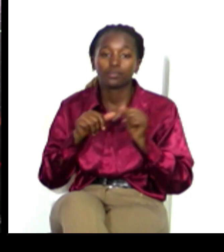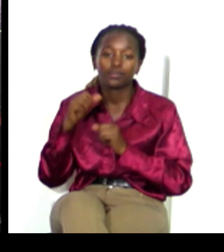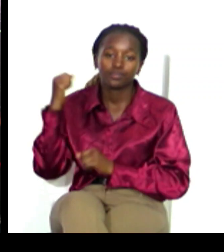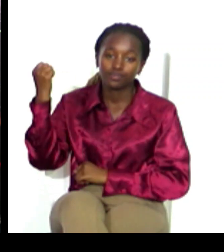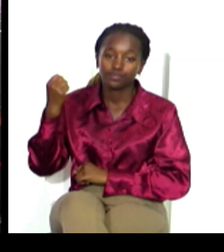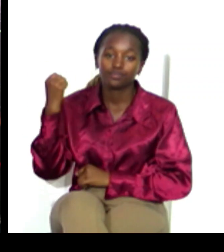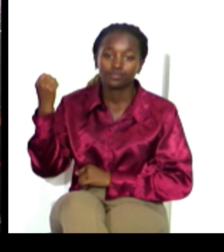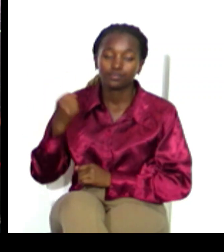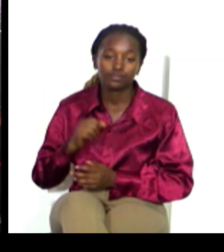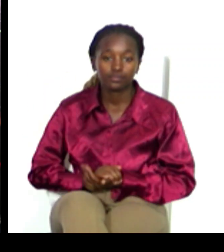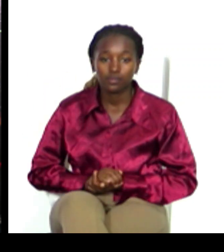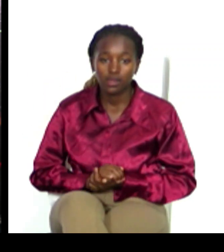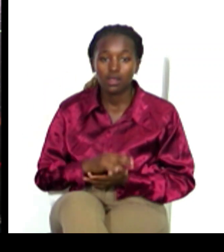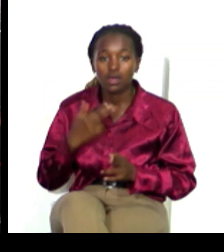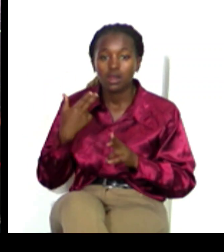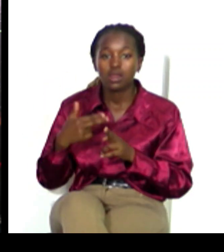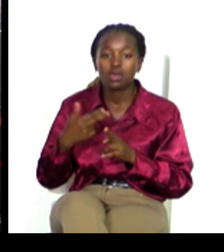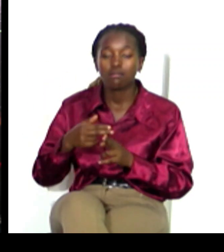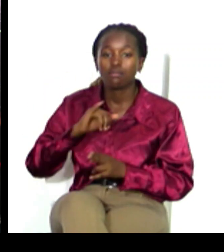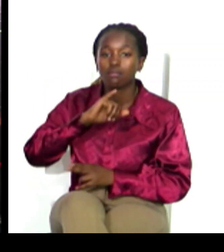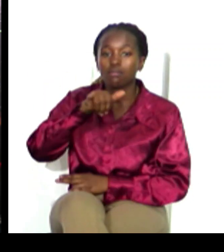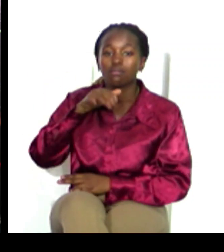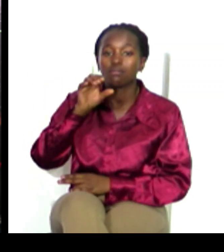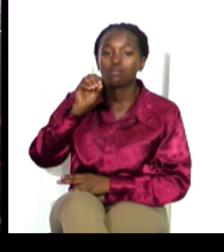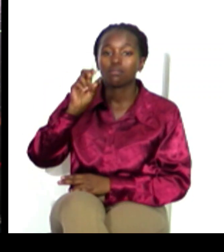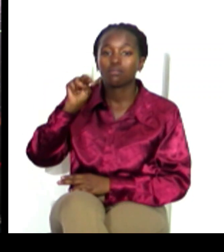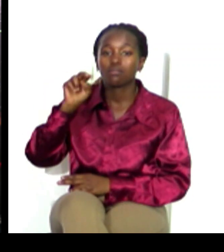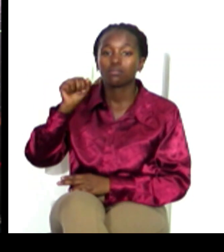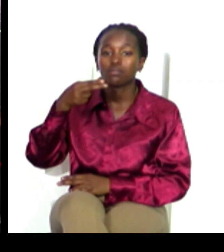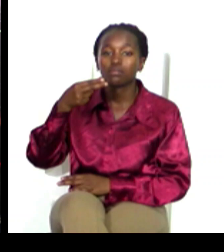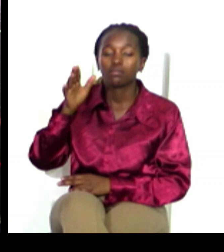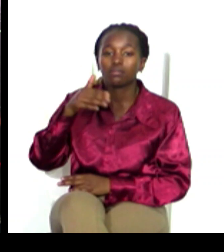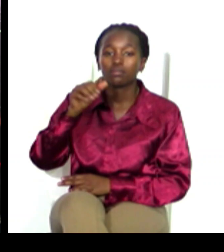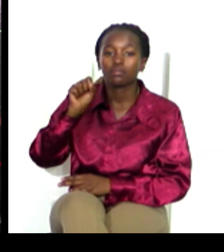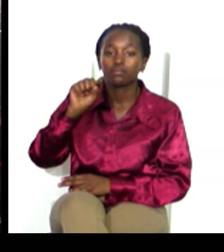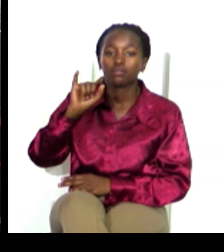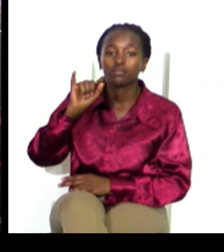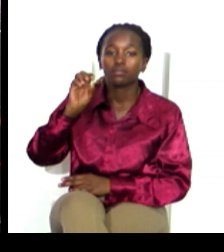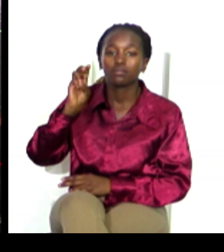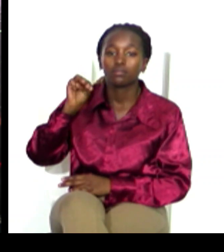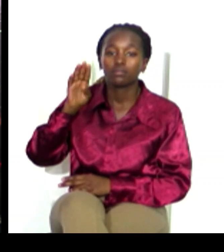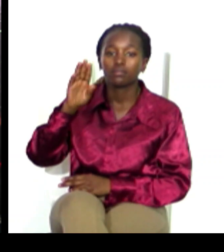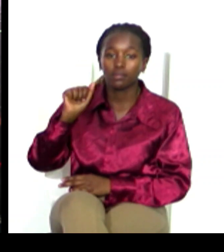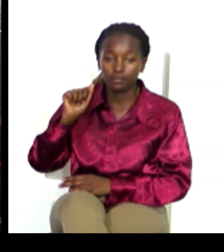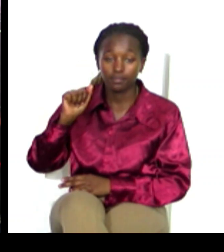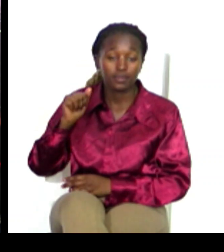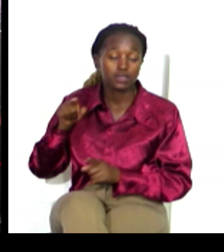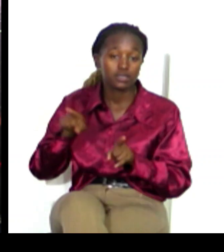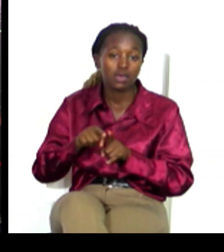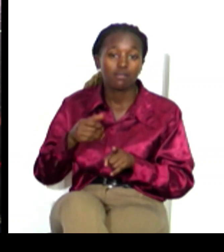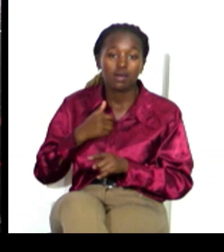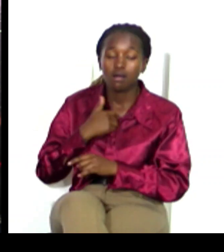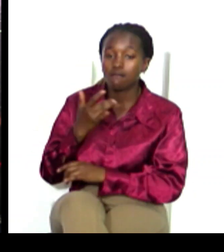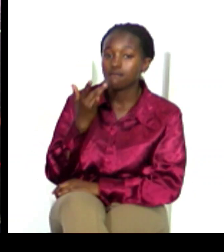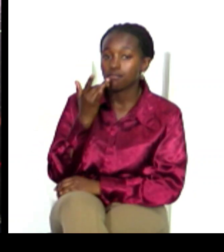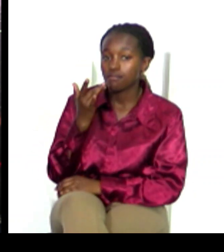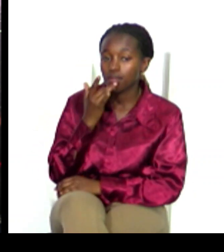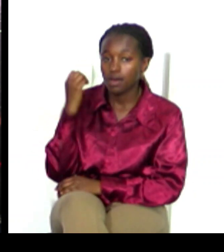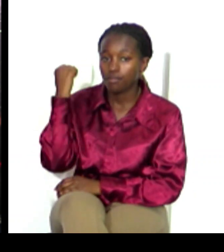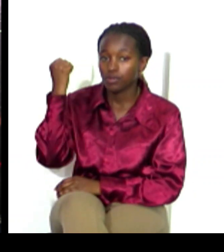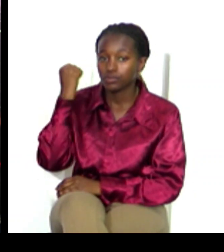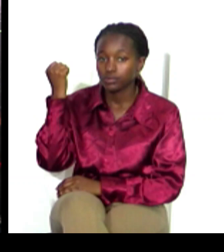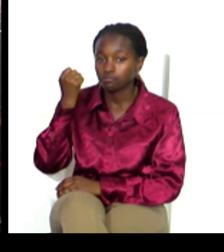siasa. My name is Jonas Simba. And I am with my favorite, your favorite